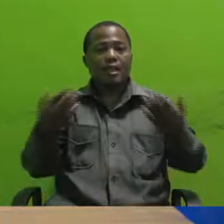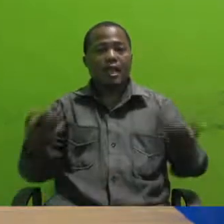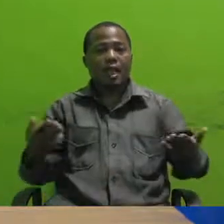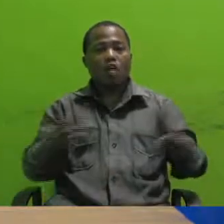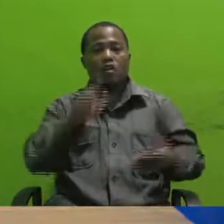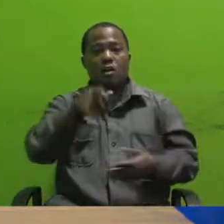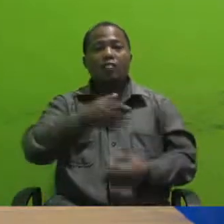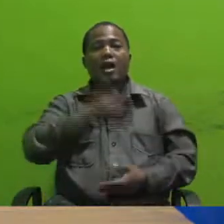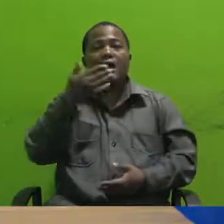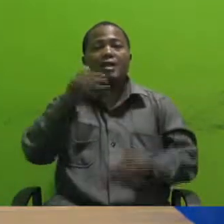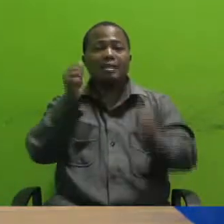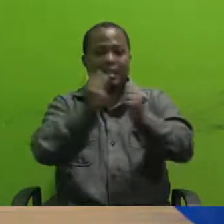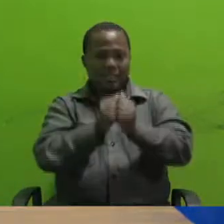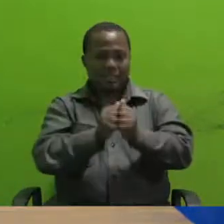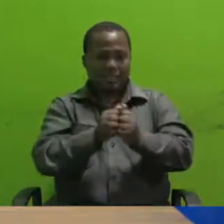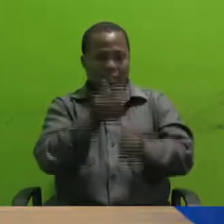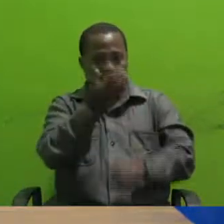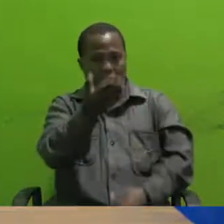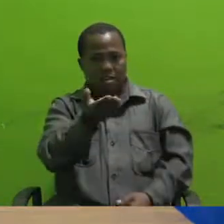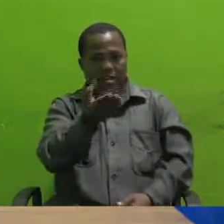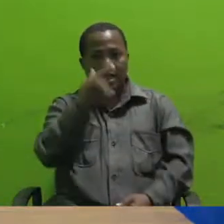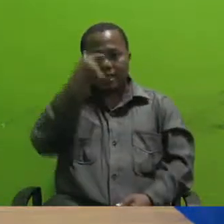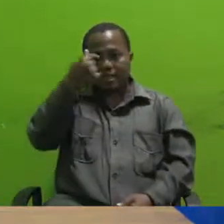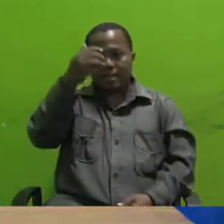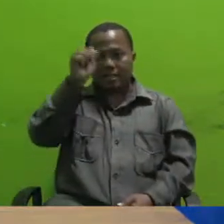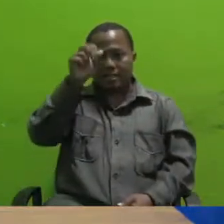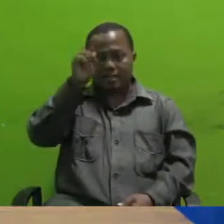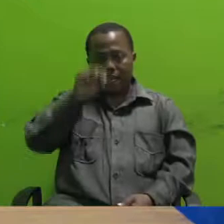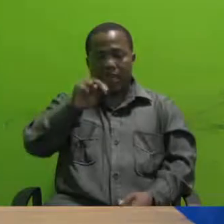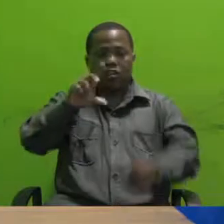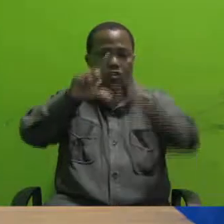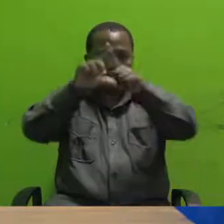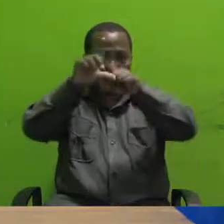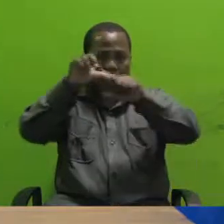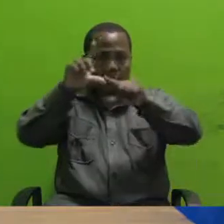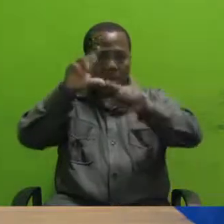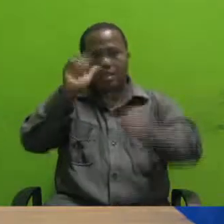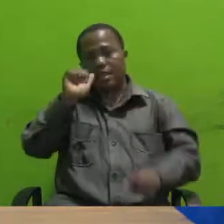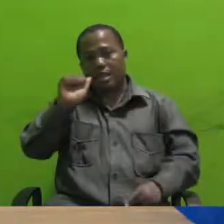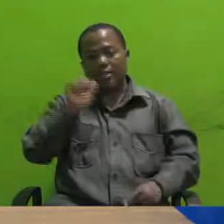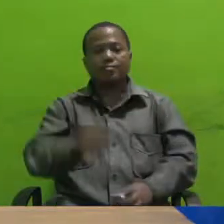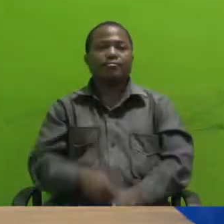Now we have another thing to work out here, which is tan of angle A.